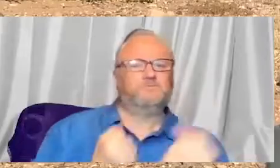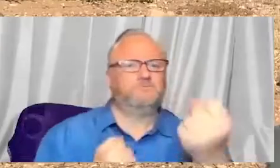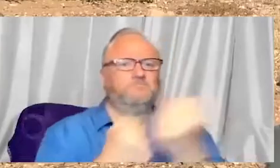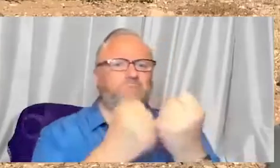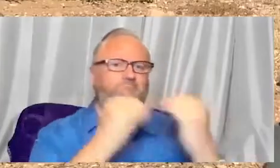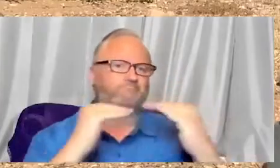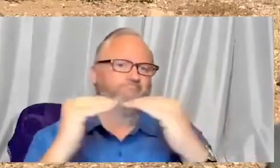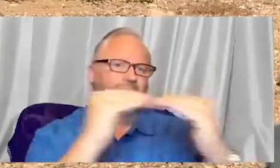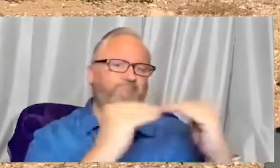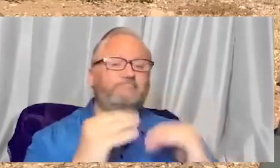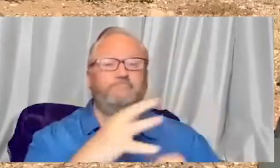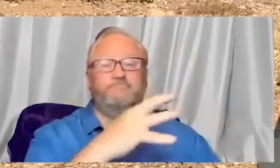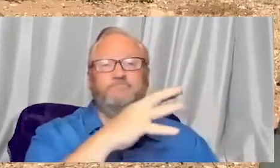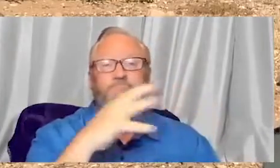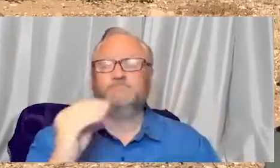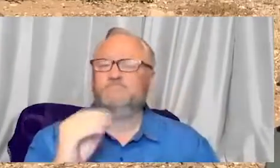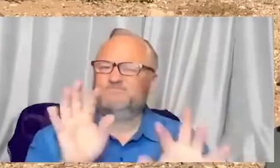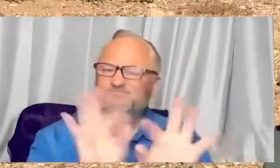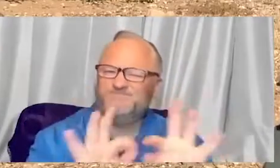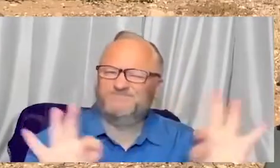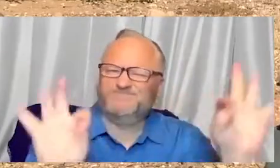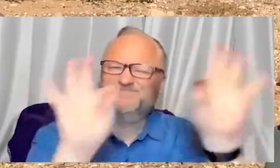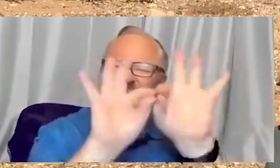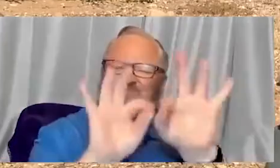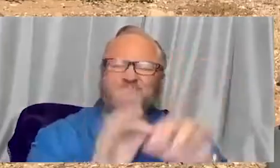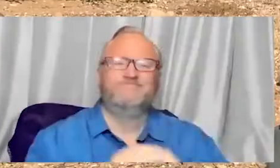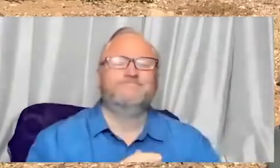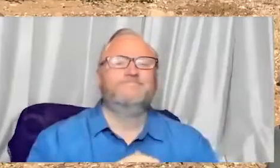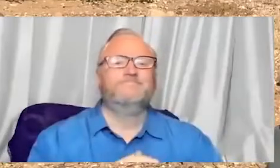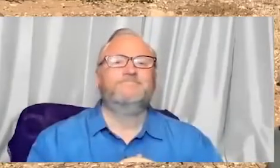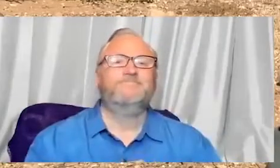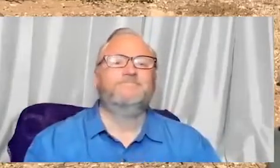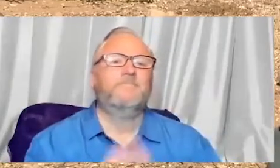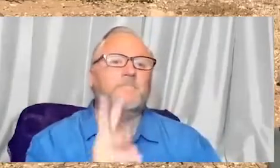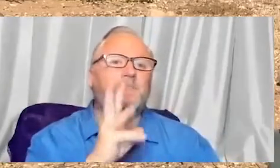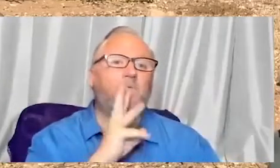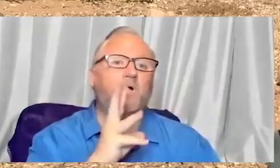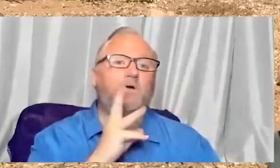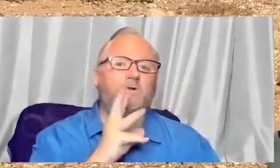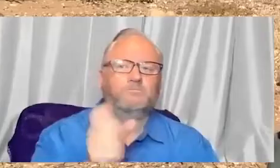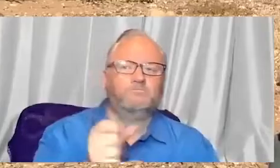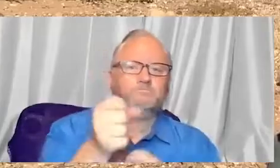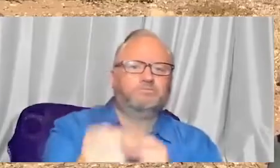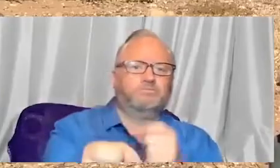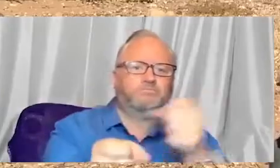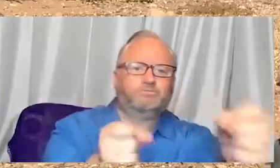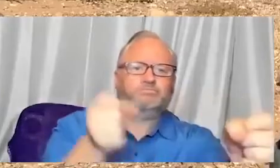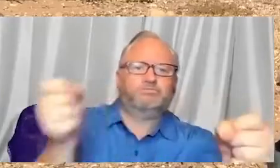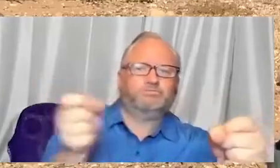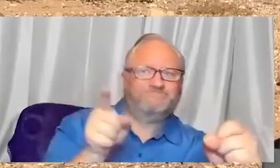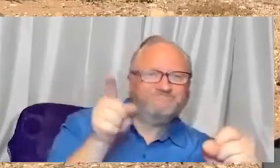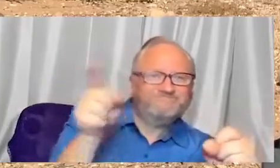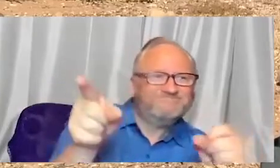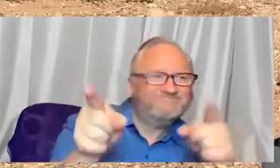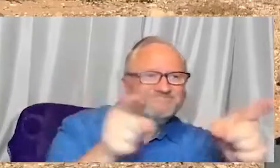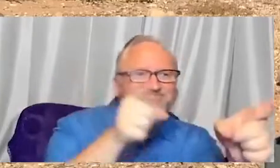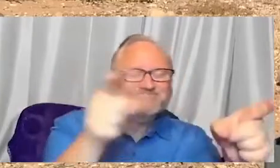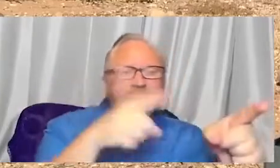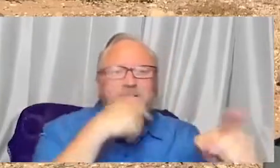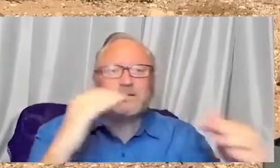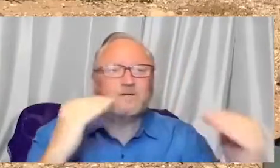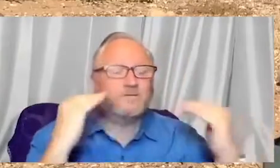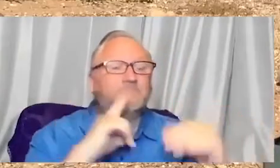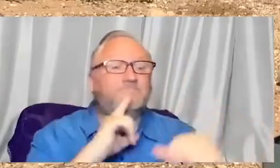and importantly, placing water in the desert that will literally save